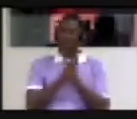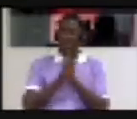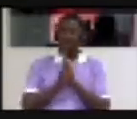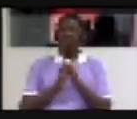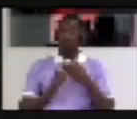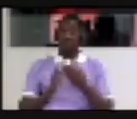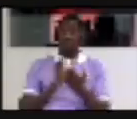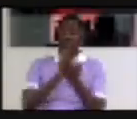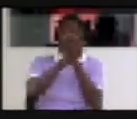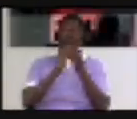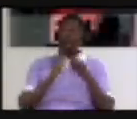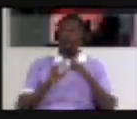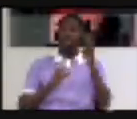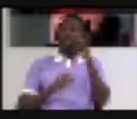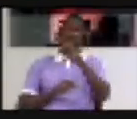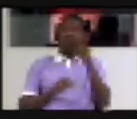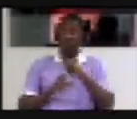National Assembly member,